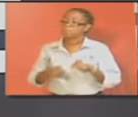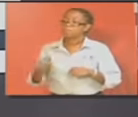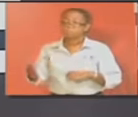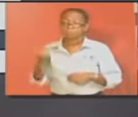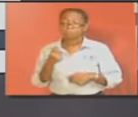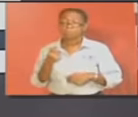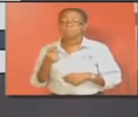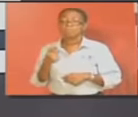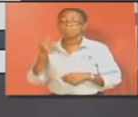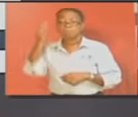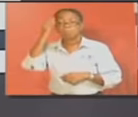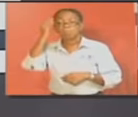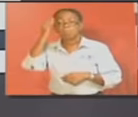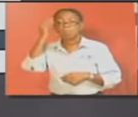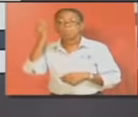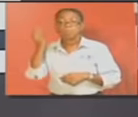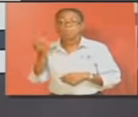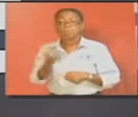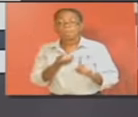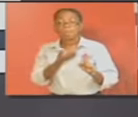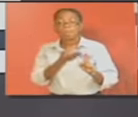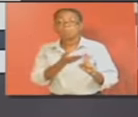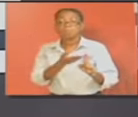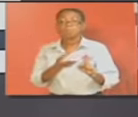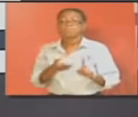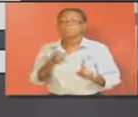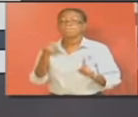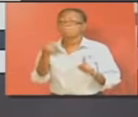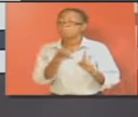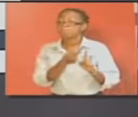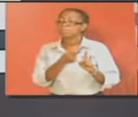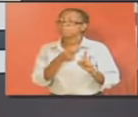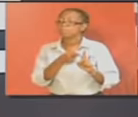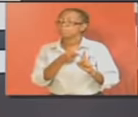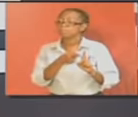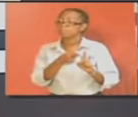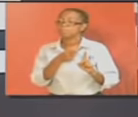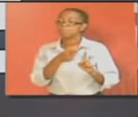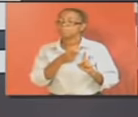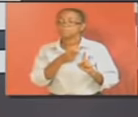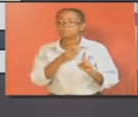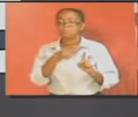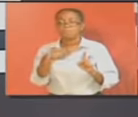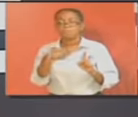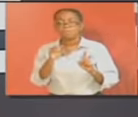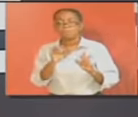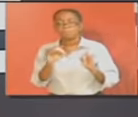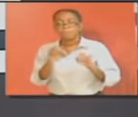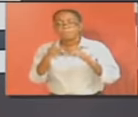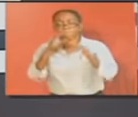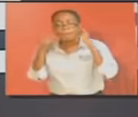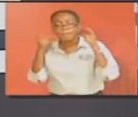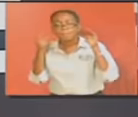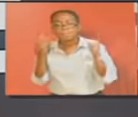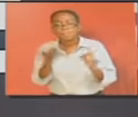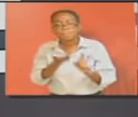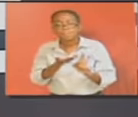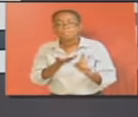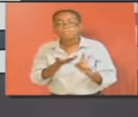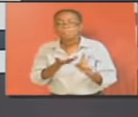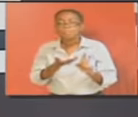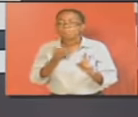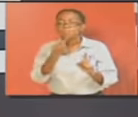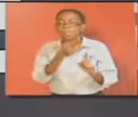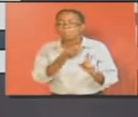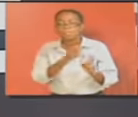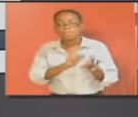a religious activity or a sporting facility, and you're not seeing them wearing their mask, you can simply say, "Excuse me, can you pull